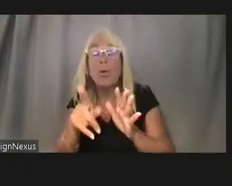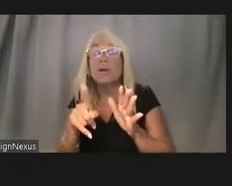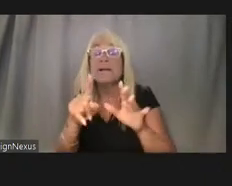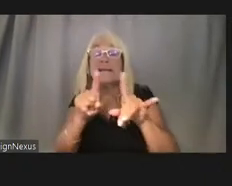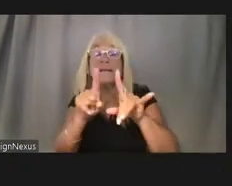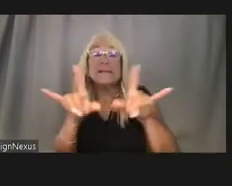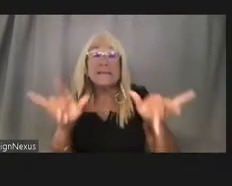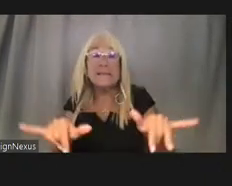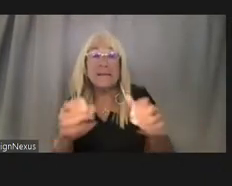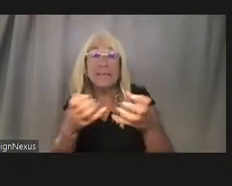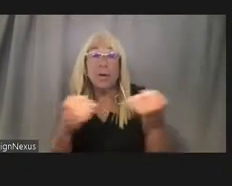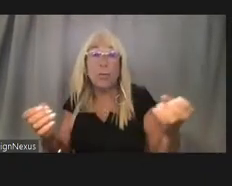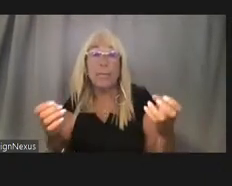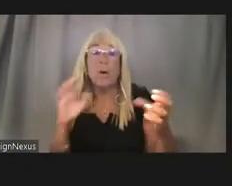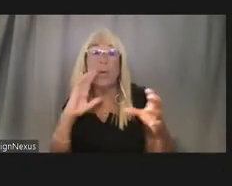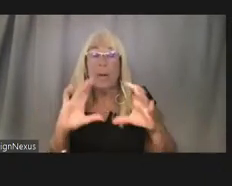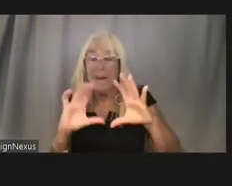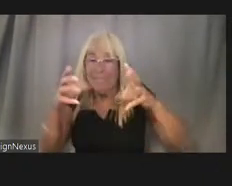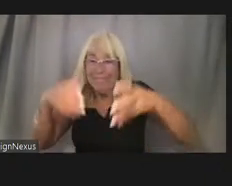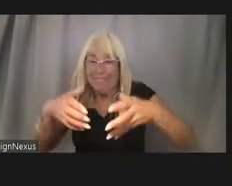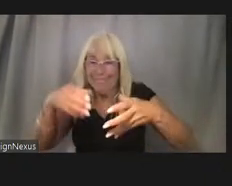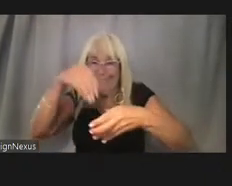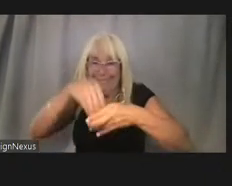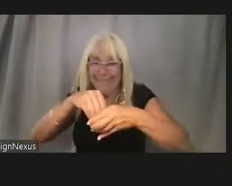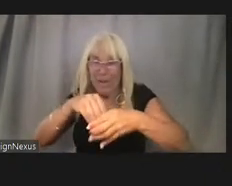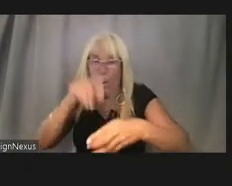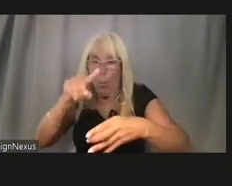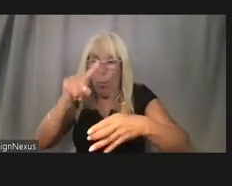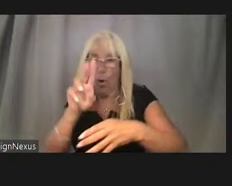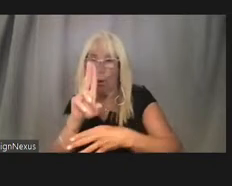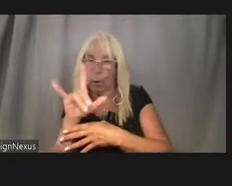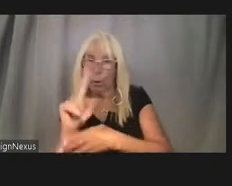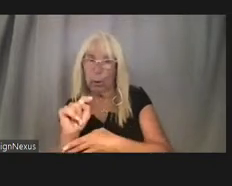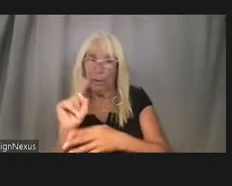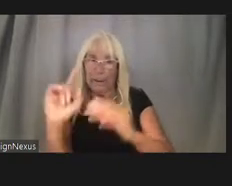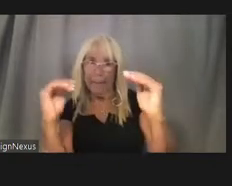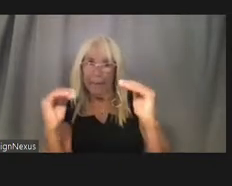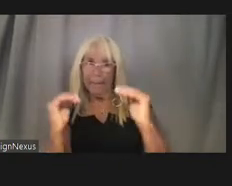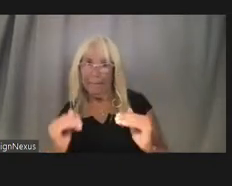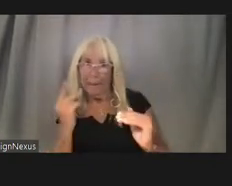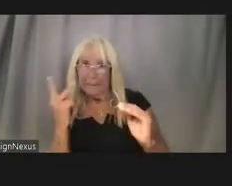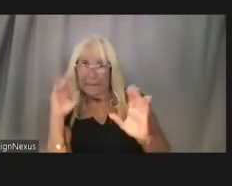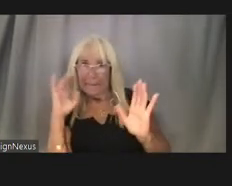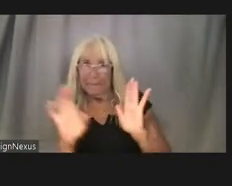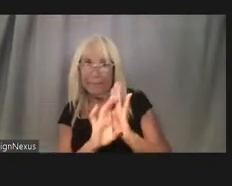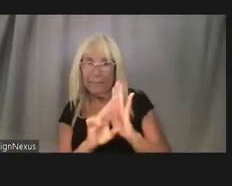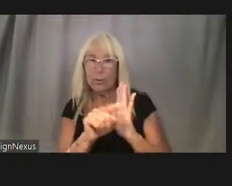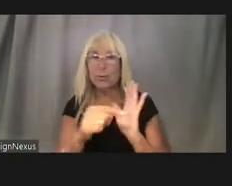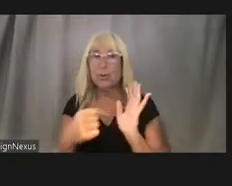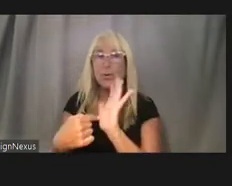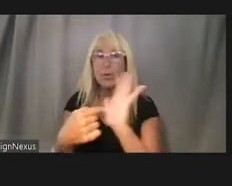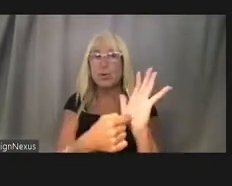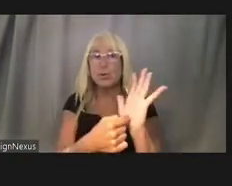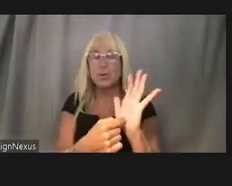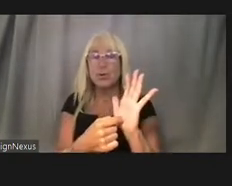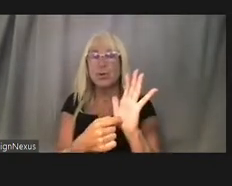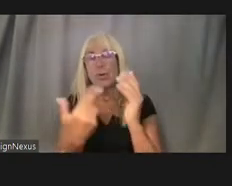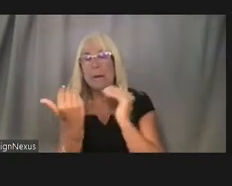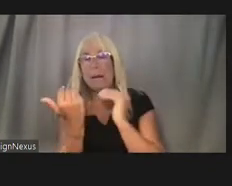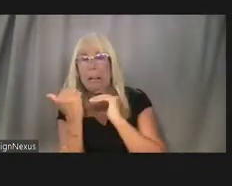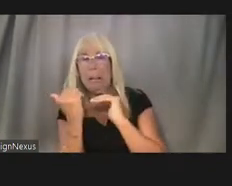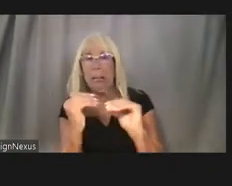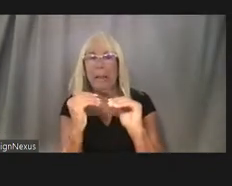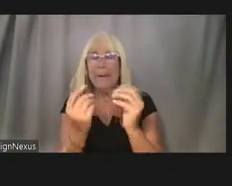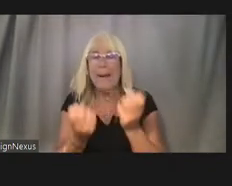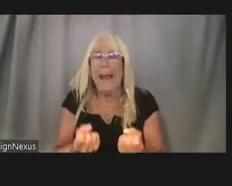will be clustered and housed in a single unit enclosures as shown on the bottom the enclosures are purposely designed to minimize the amount of equipment on the